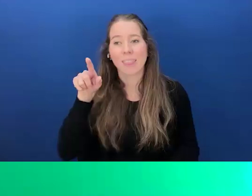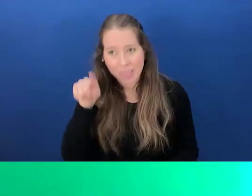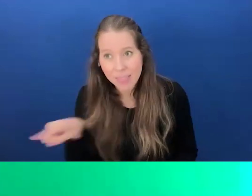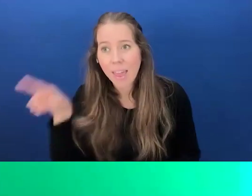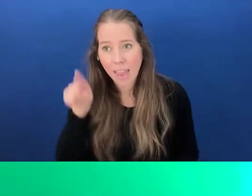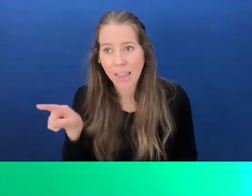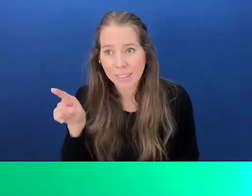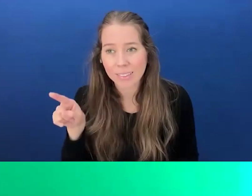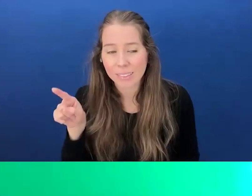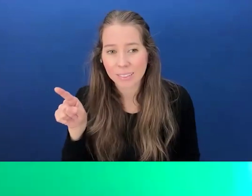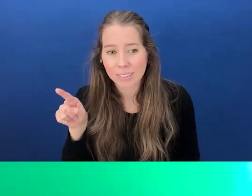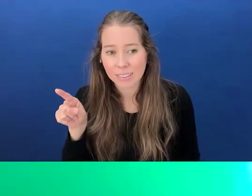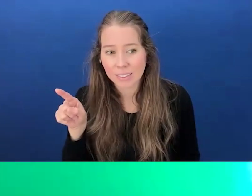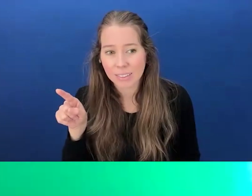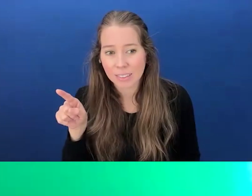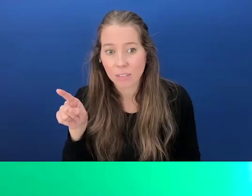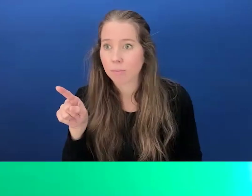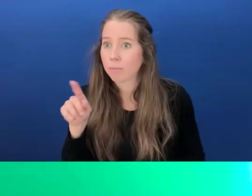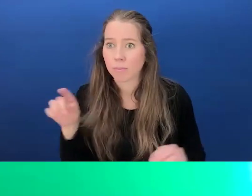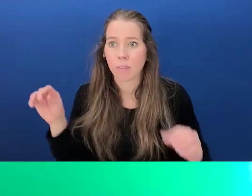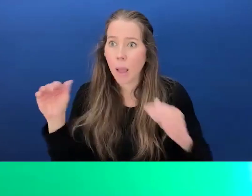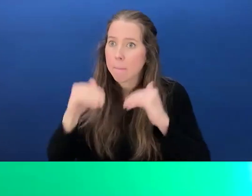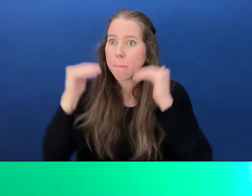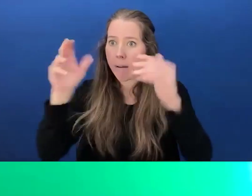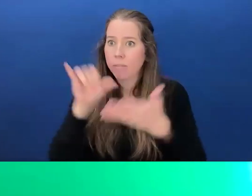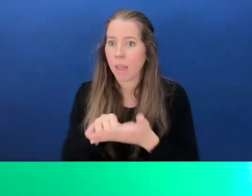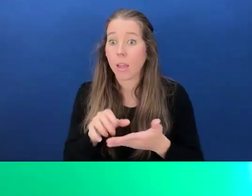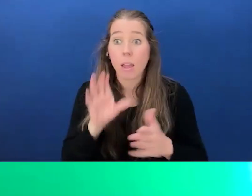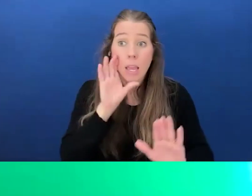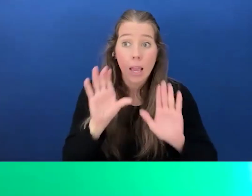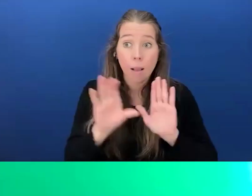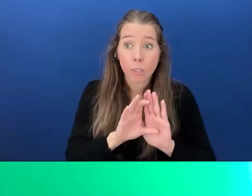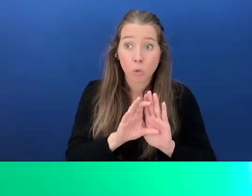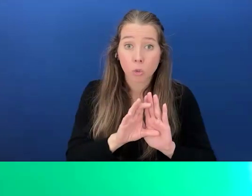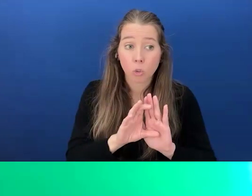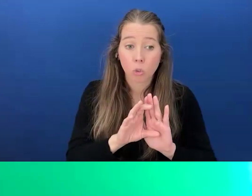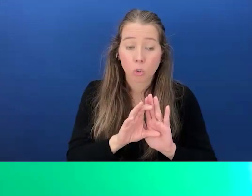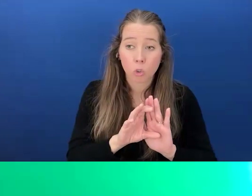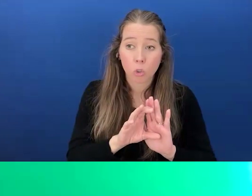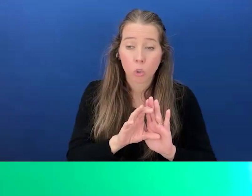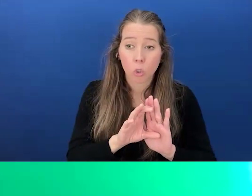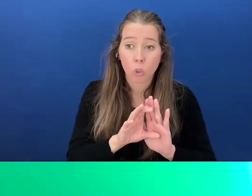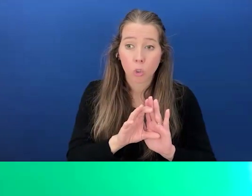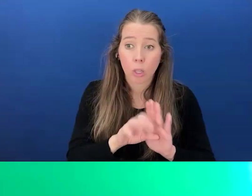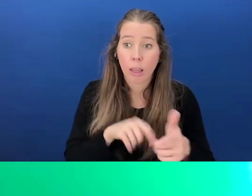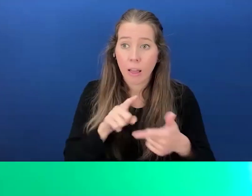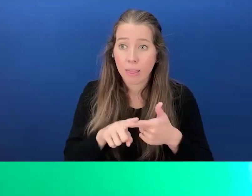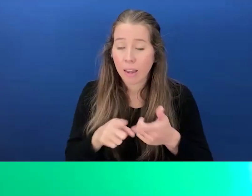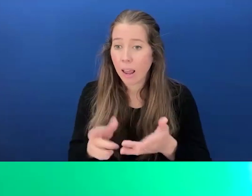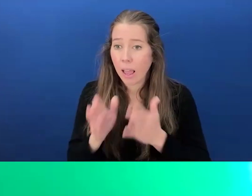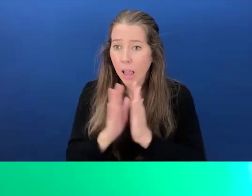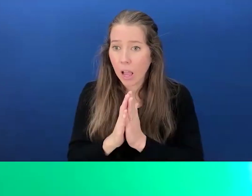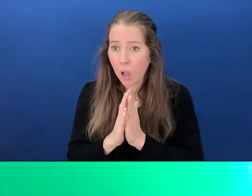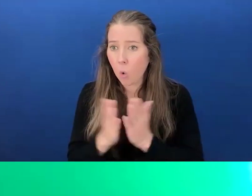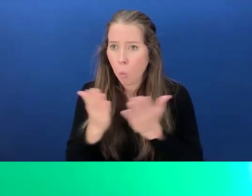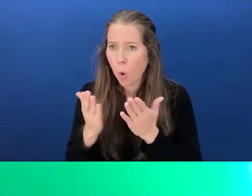Yeah. But they've taken it even further, where you can take an image and you can ask what is the